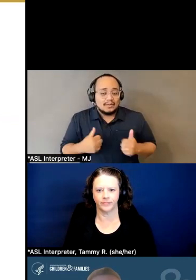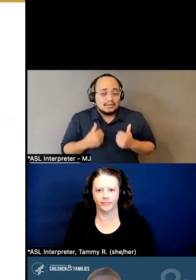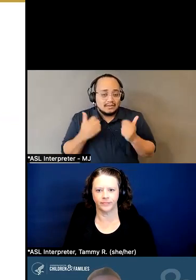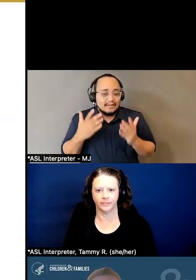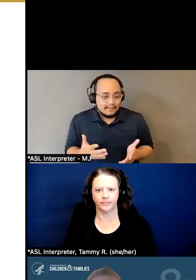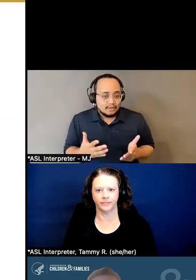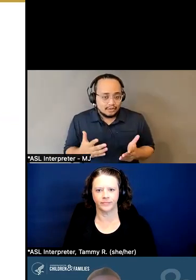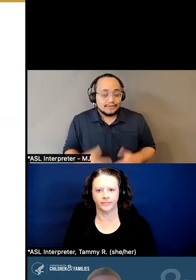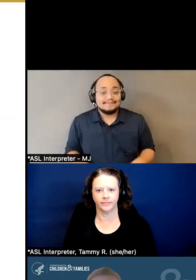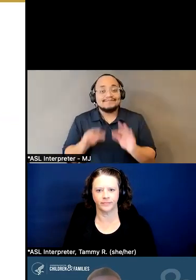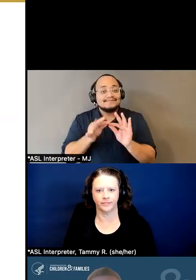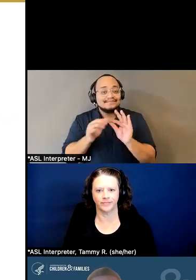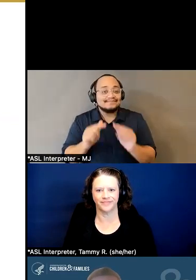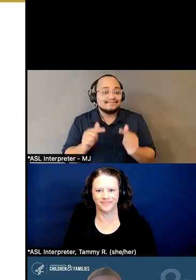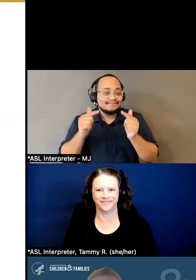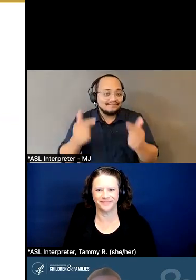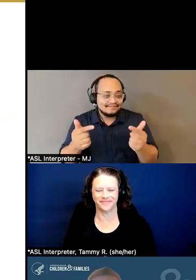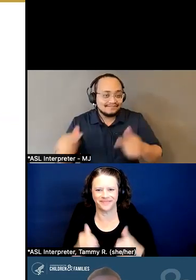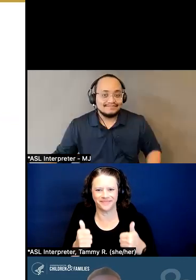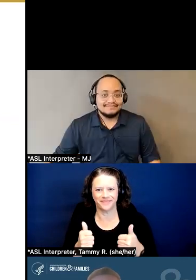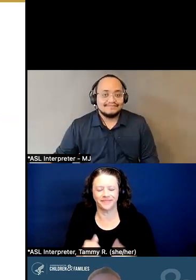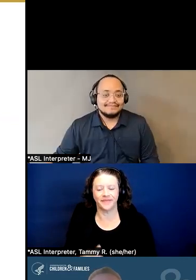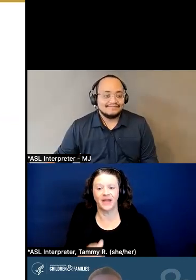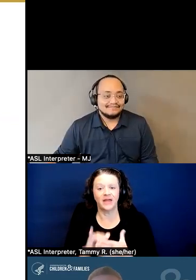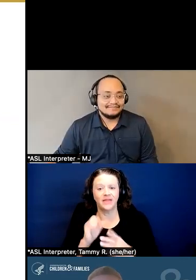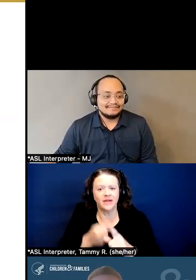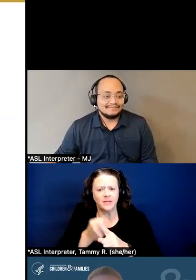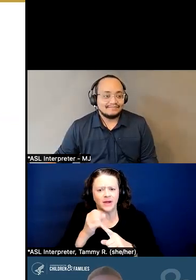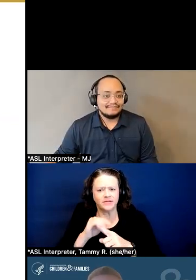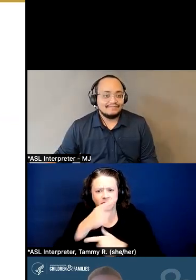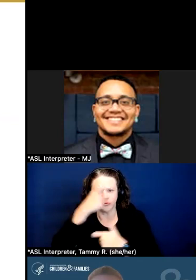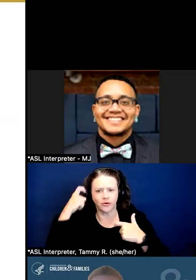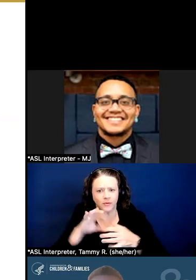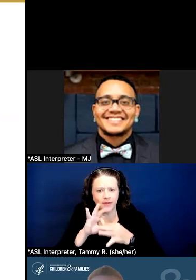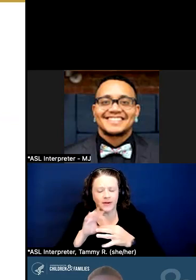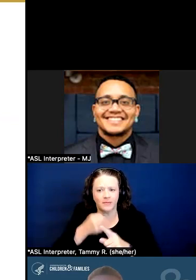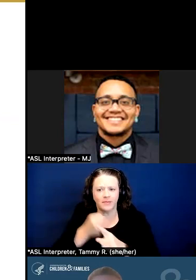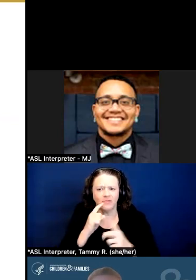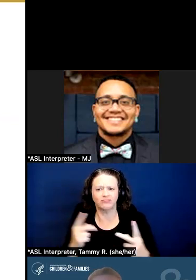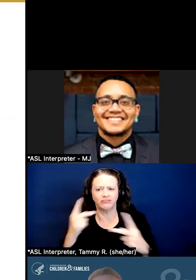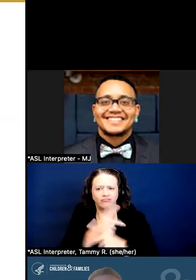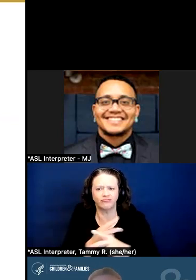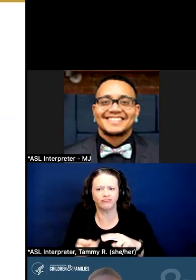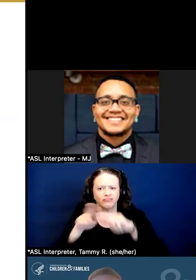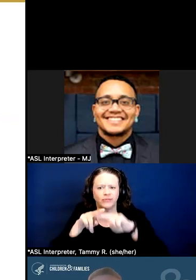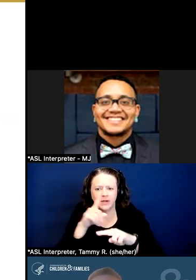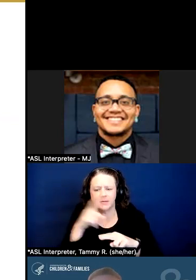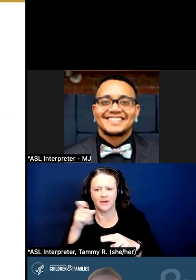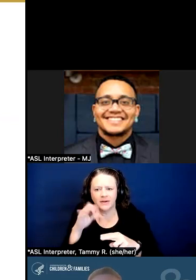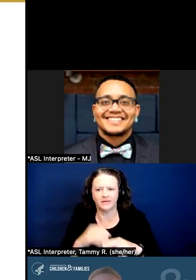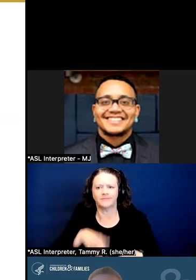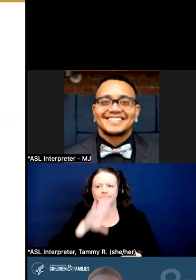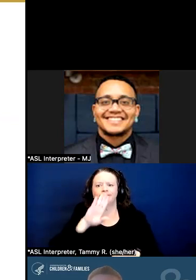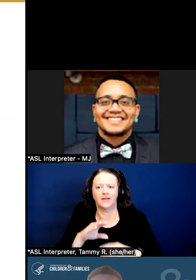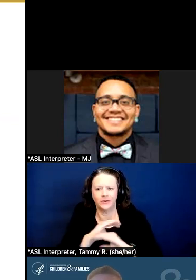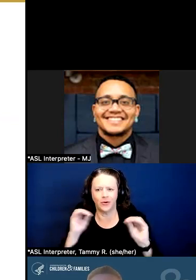These intersections and increased trauma-related impacts are even more compounded by the lack of affordable housing and discrimination survivors face. And